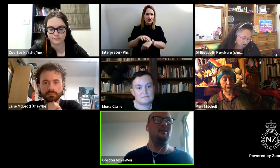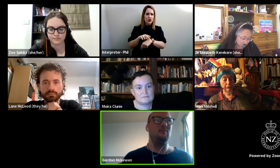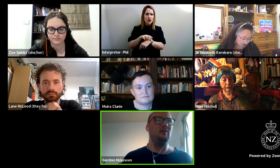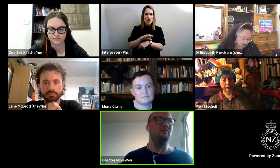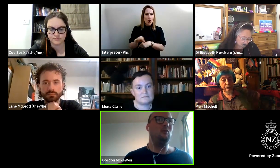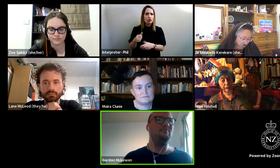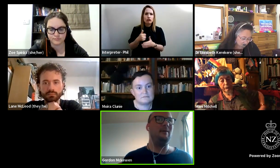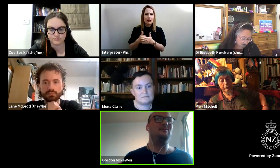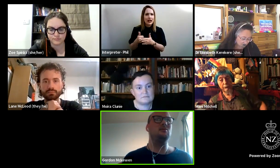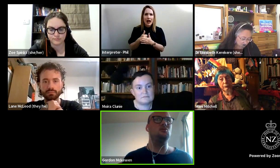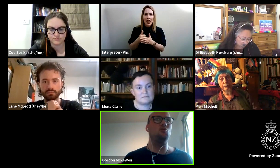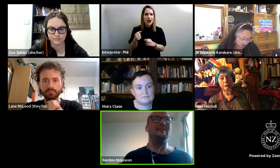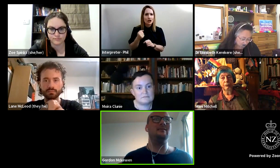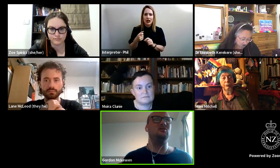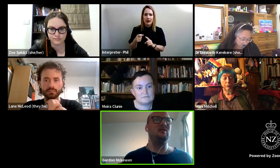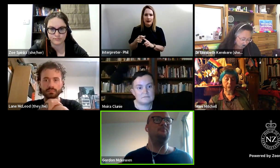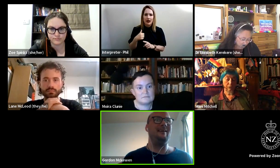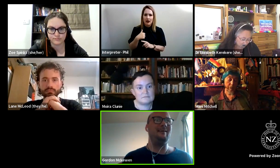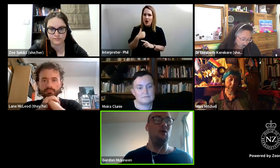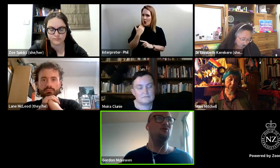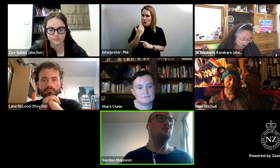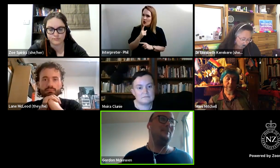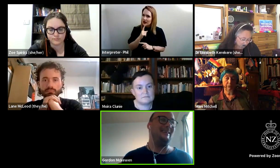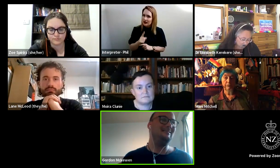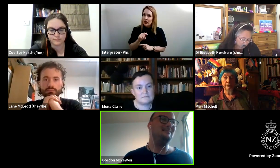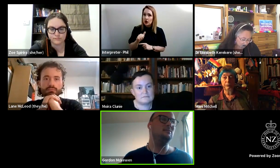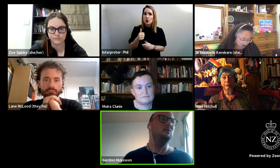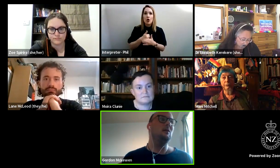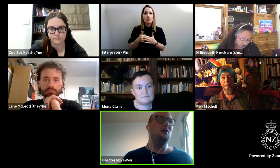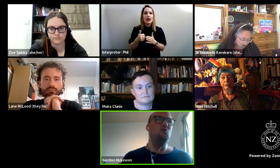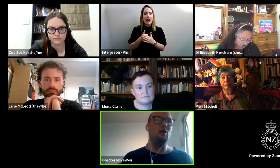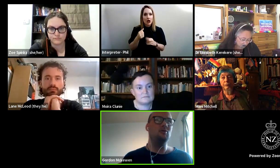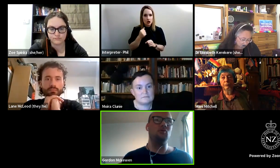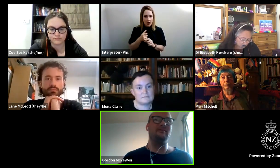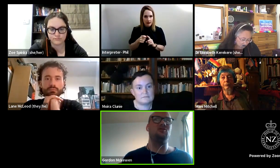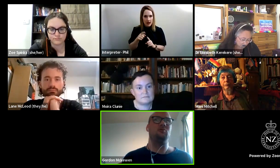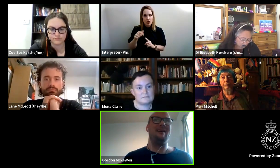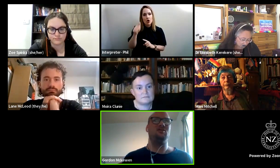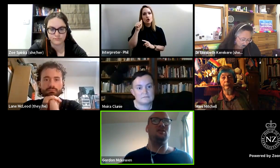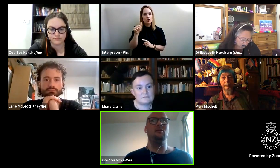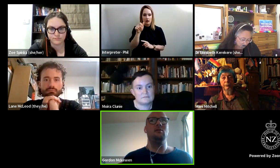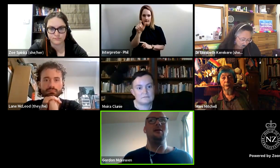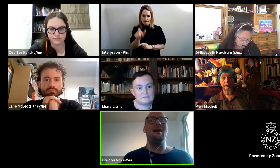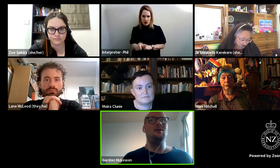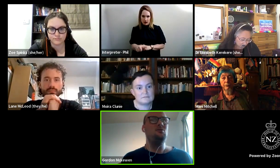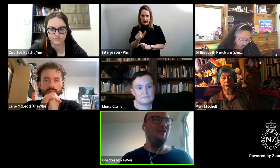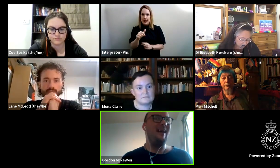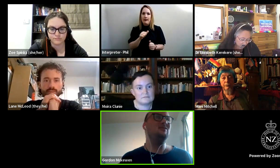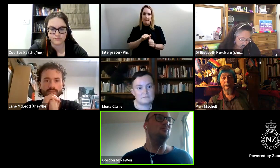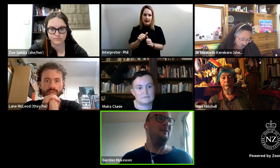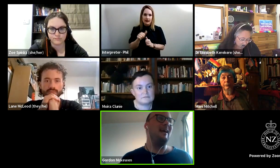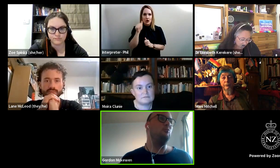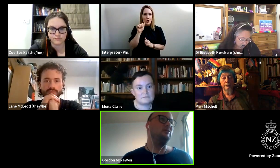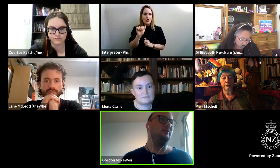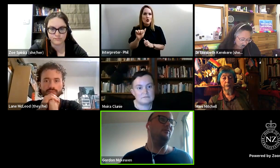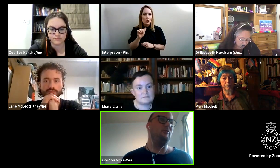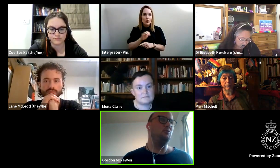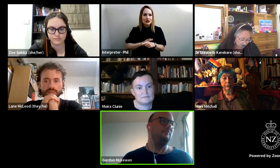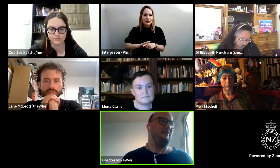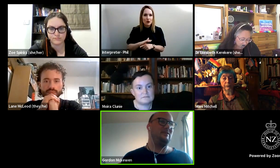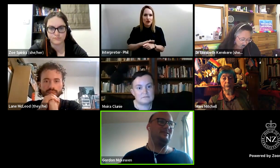my argument has always been that your regular GP knows you best, knows your situation. They should be able